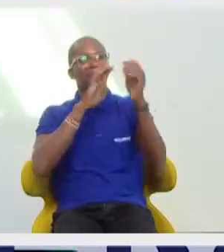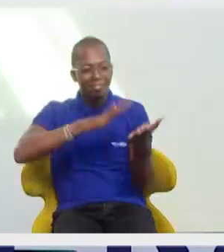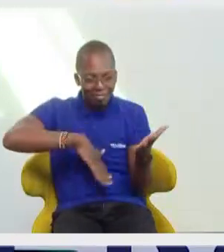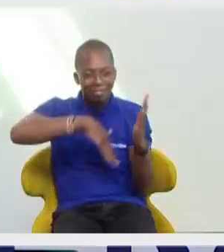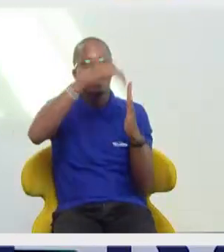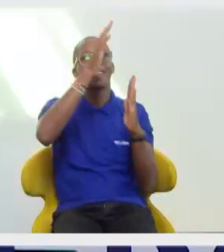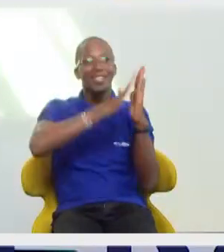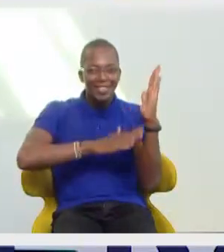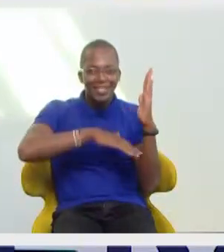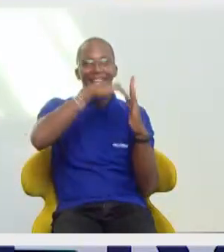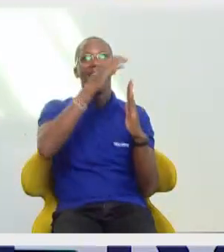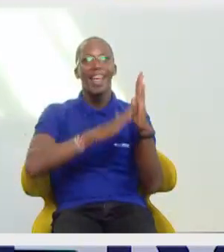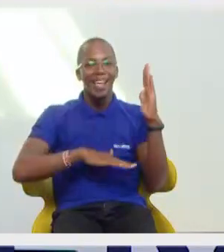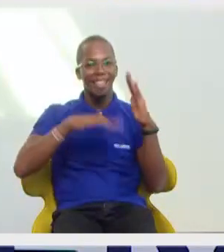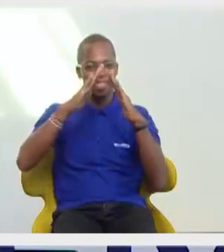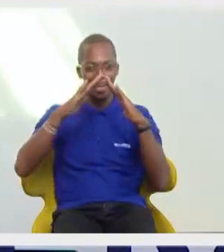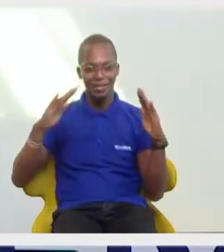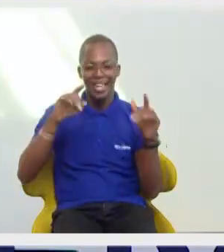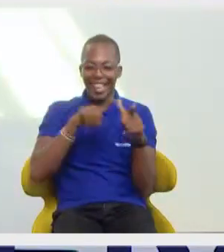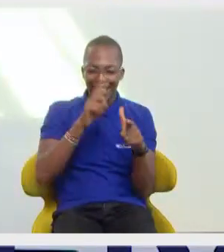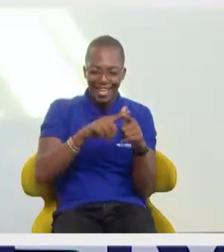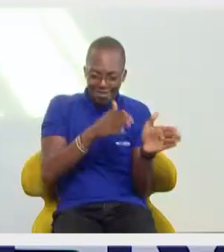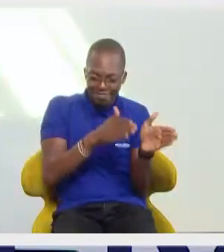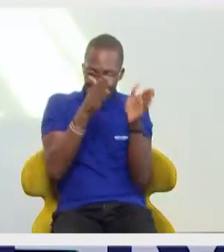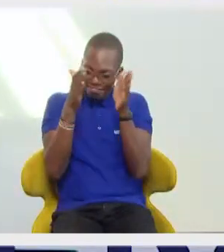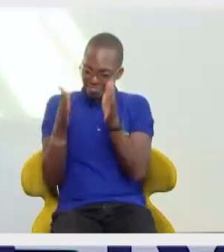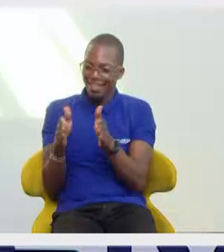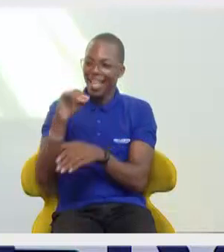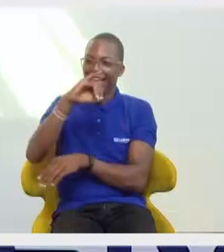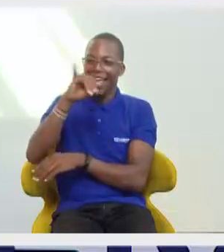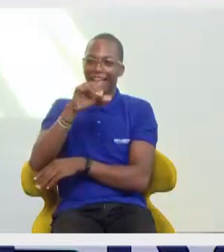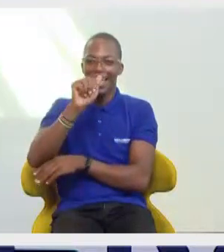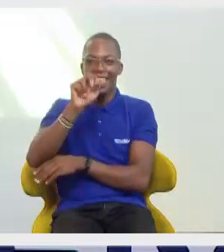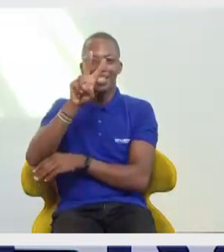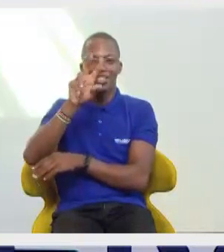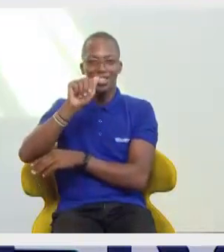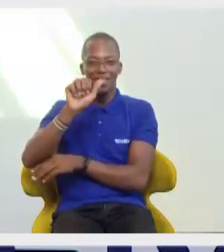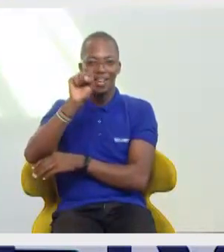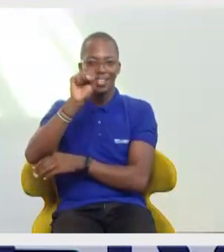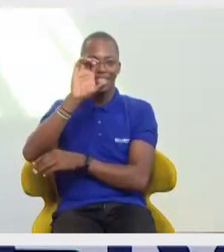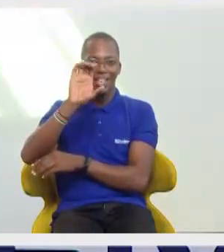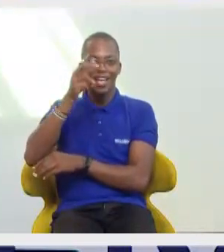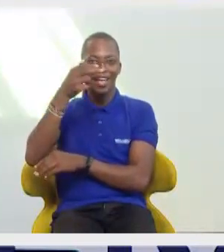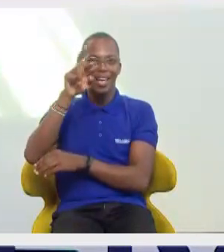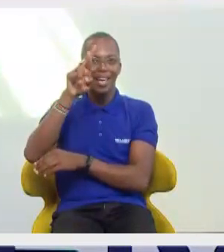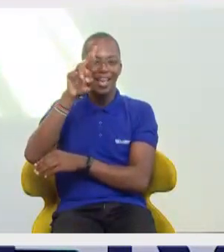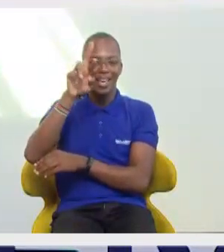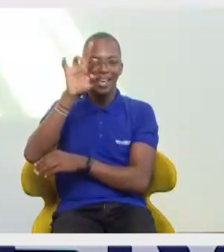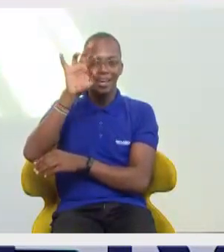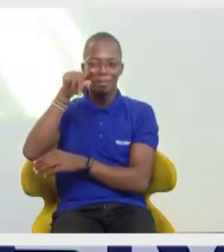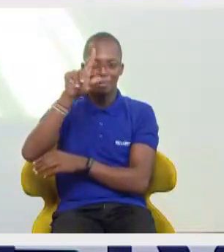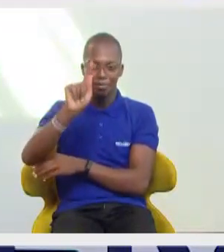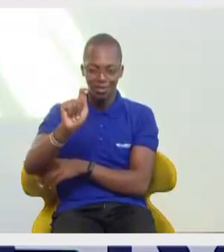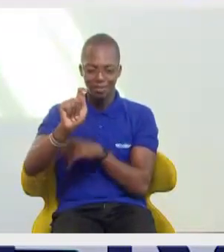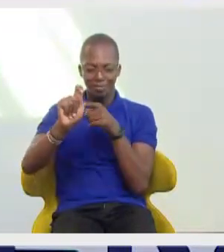So after CSS, we come to JavaScript, whereby JavaScript acts as a brain of a